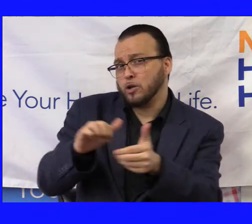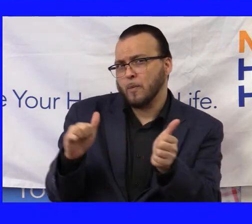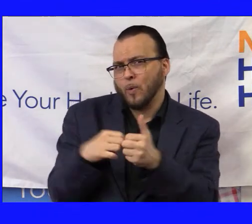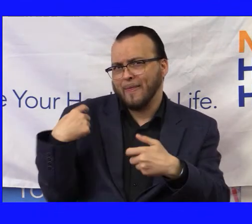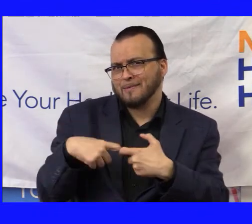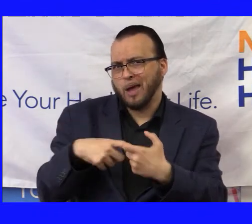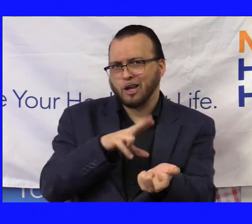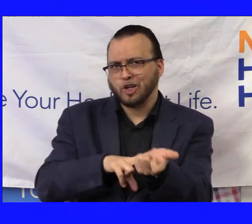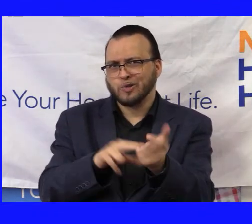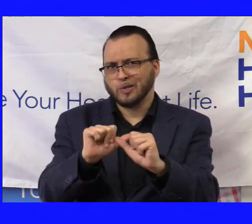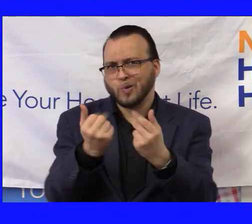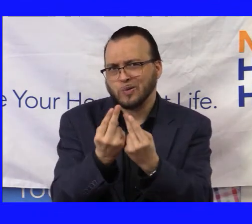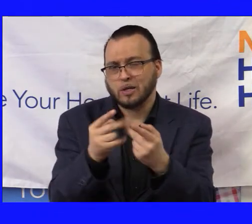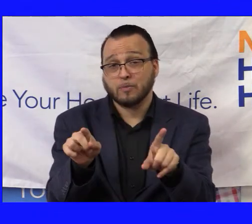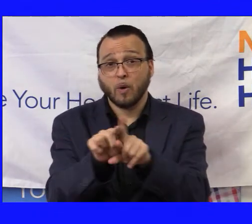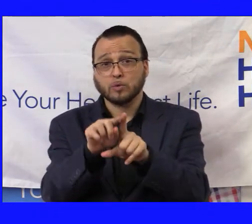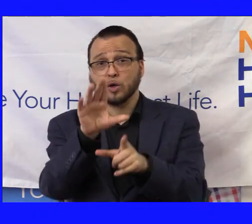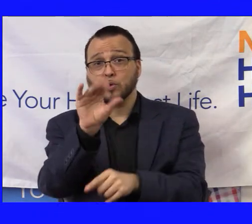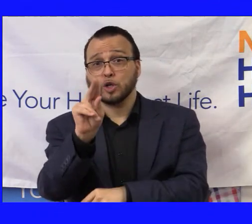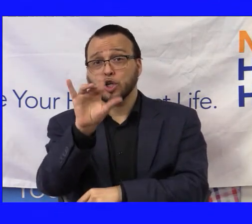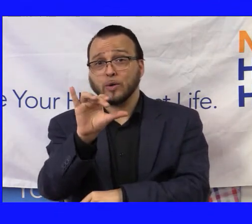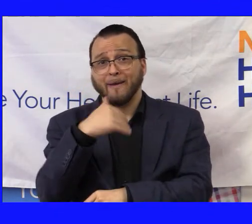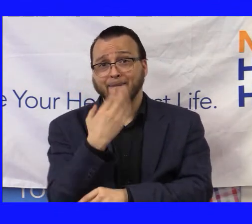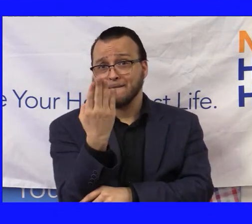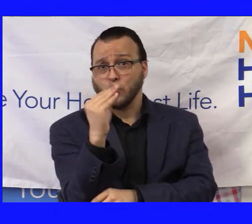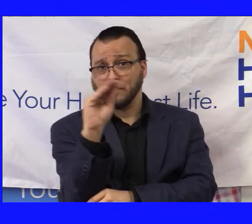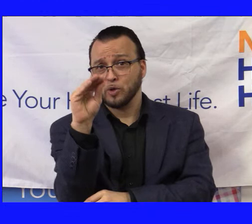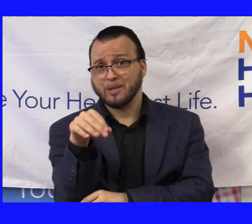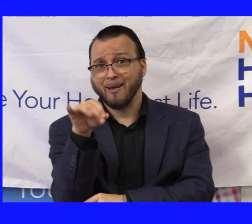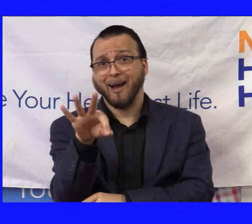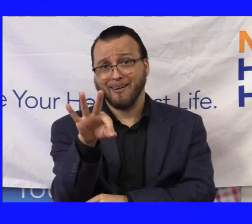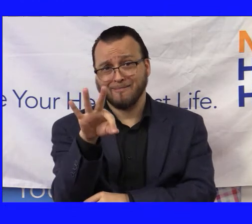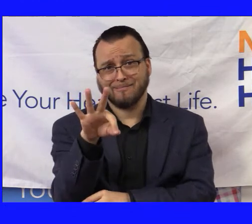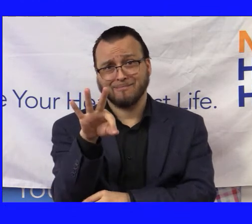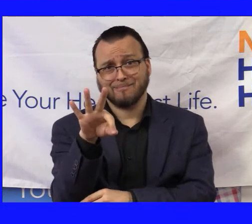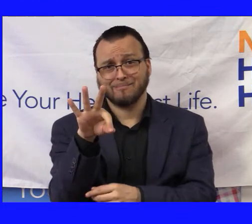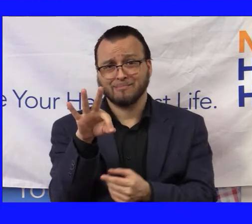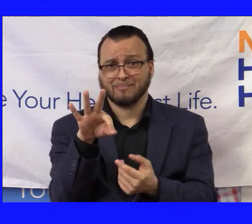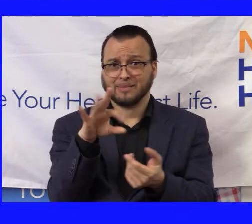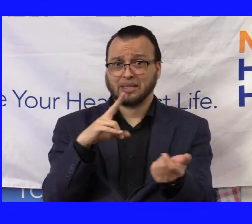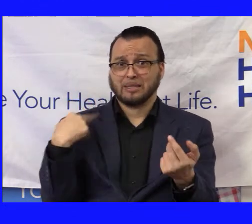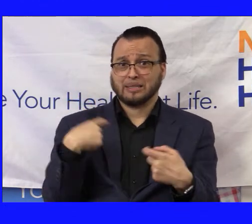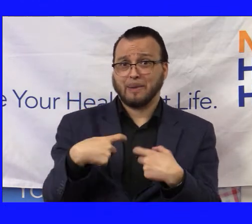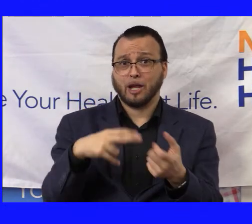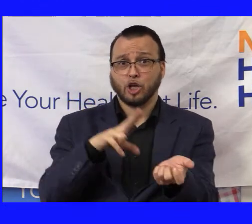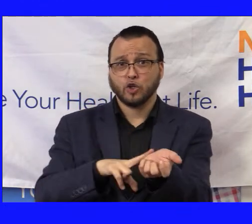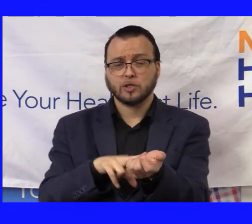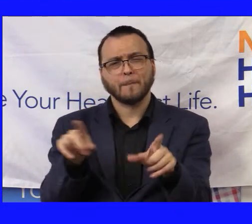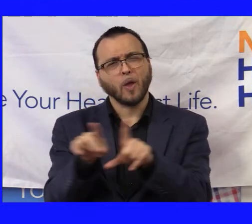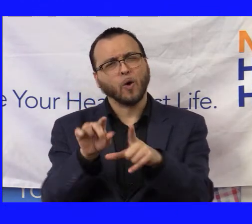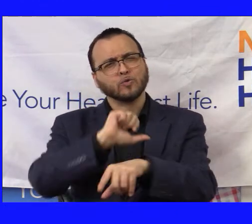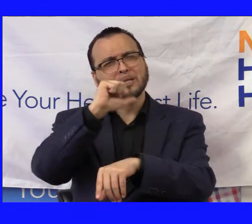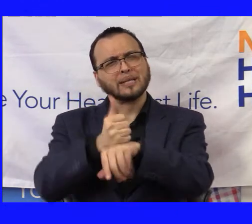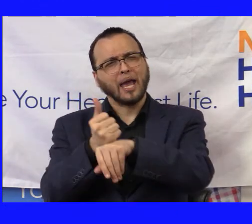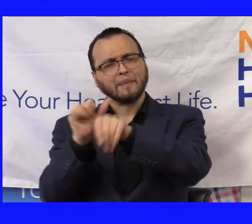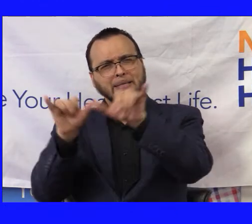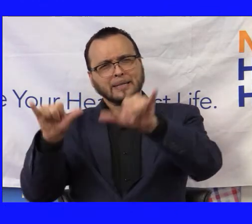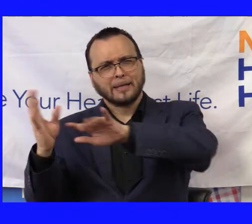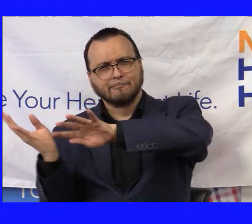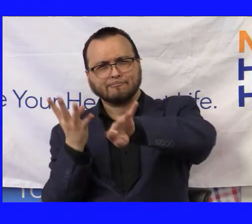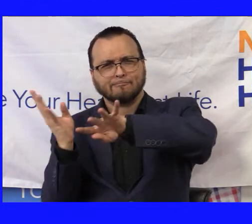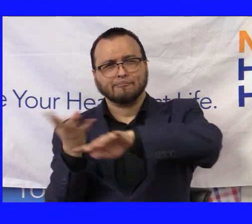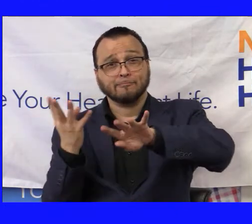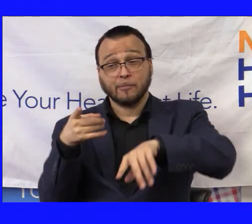Association and also with CUNY that has 14% of Hispanic nurses, and also creating pipelines for those who are Hispanic